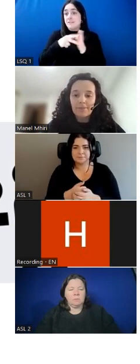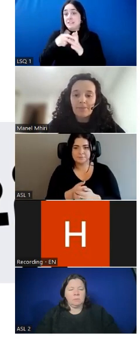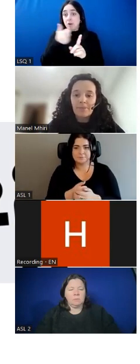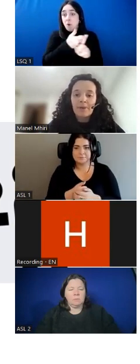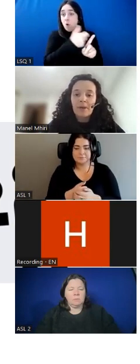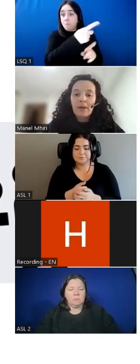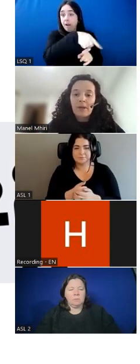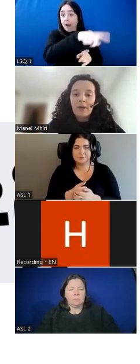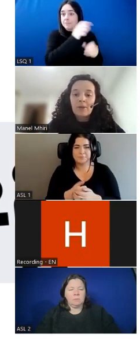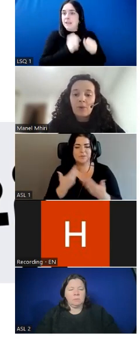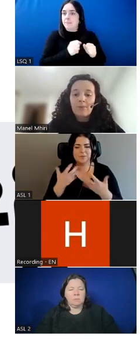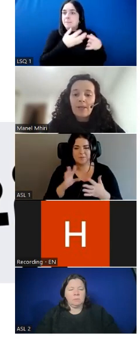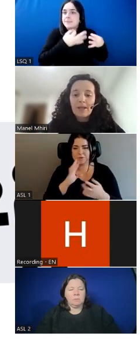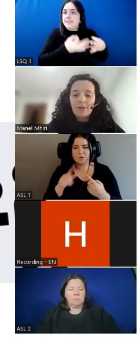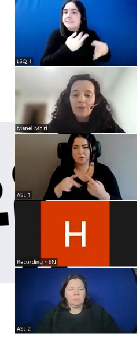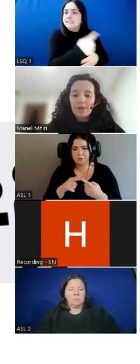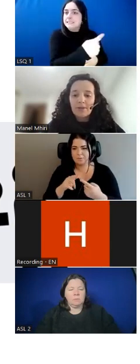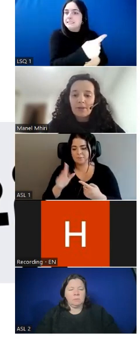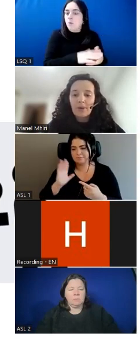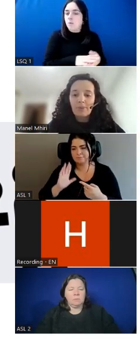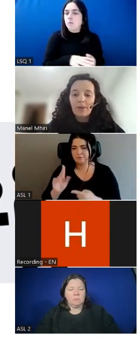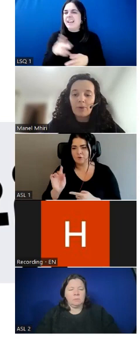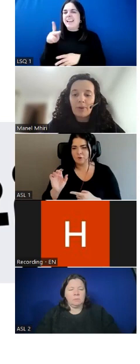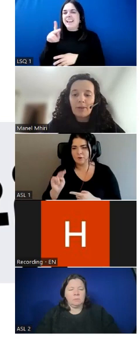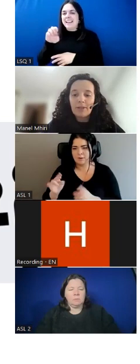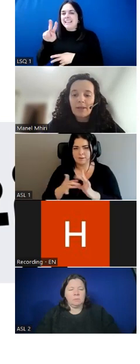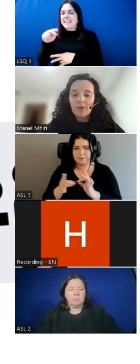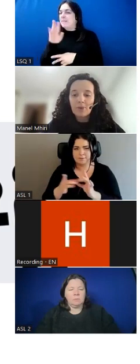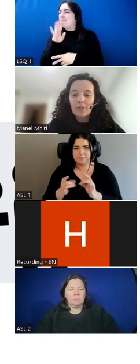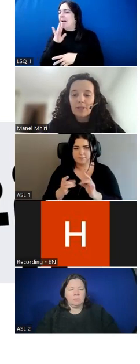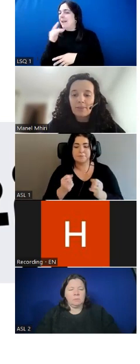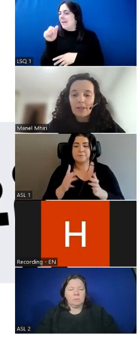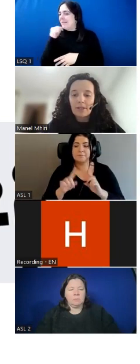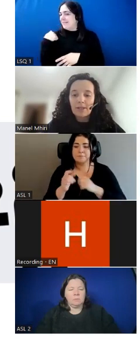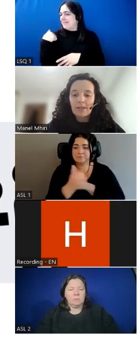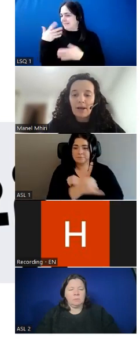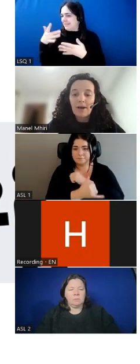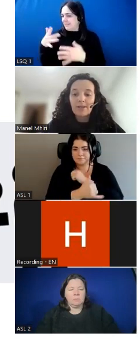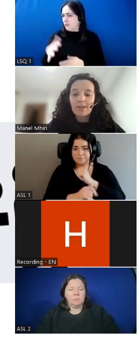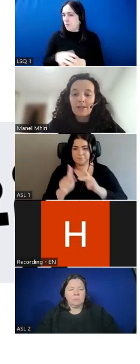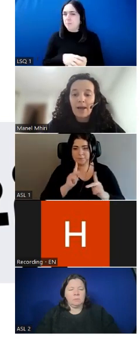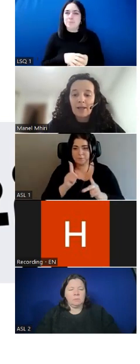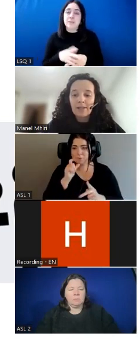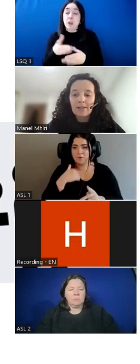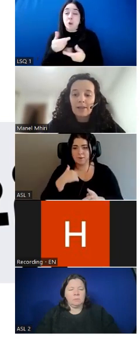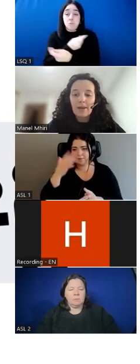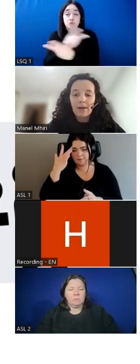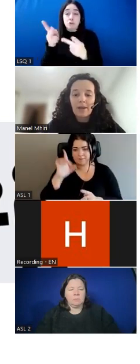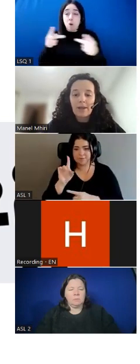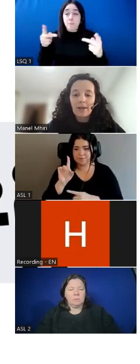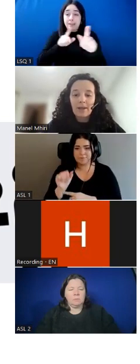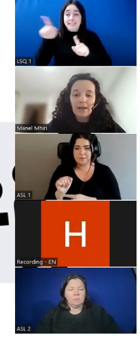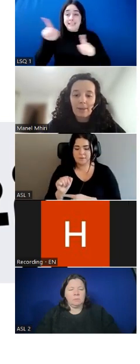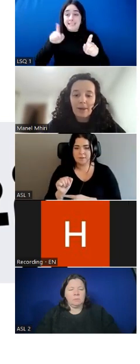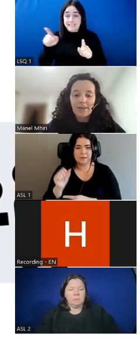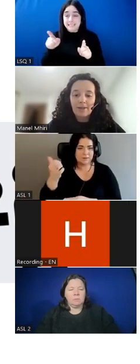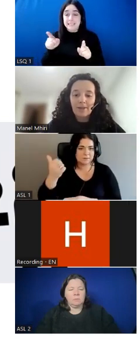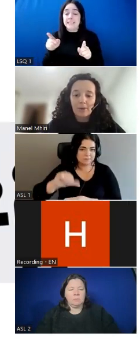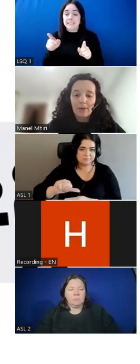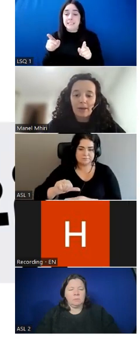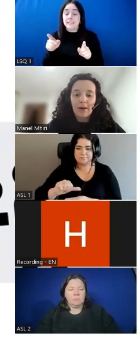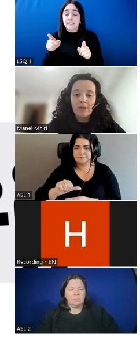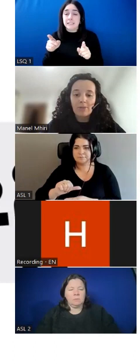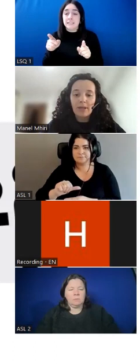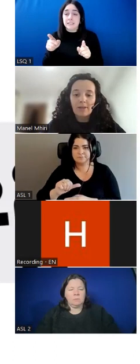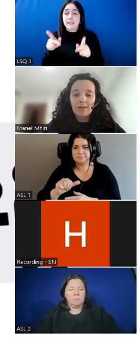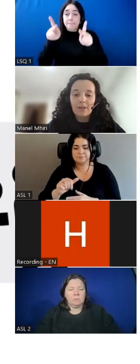earlier. So in many countries where people with intellectual disabilities are denied their legal capacity